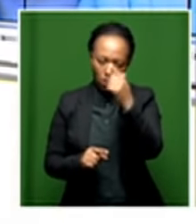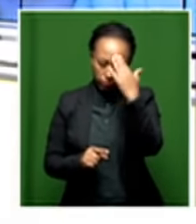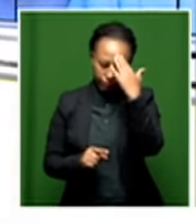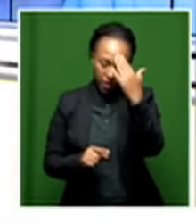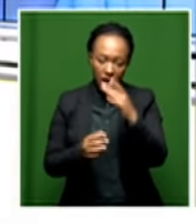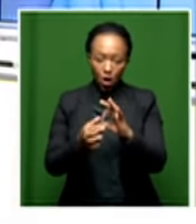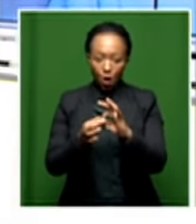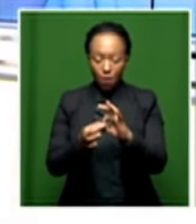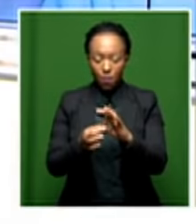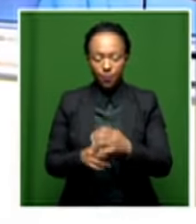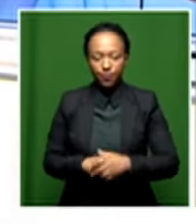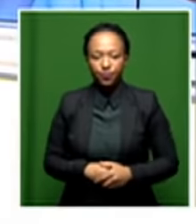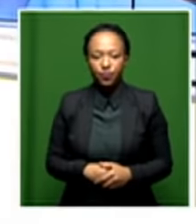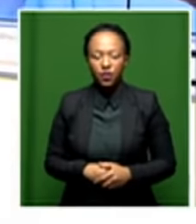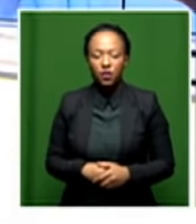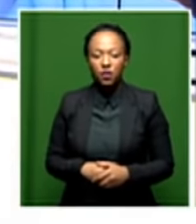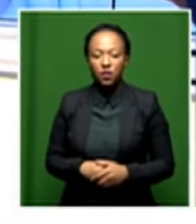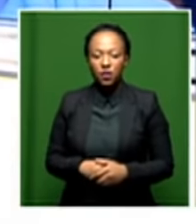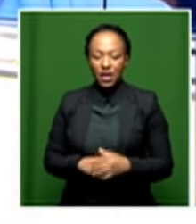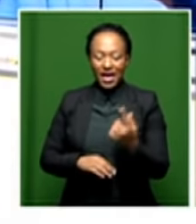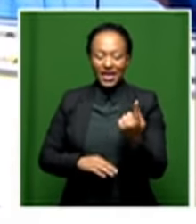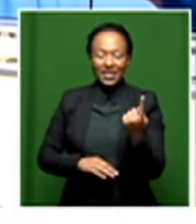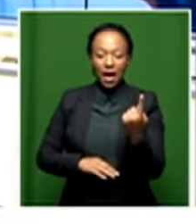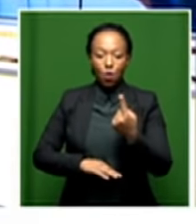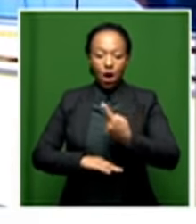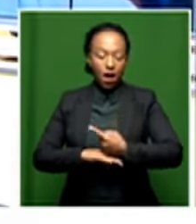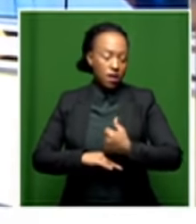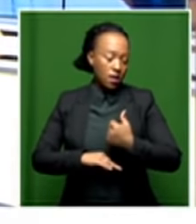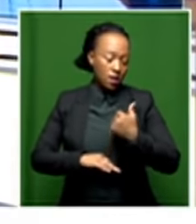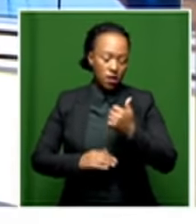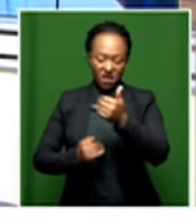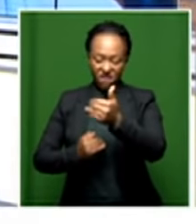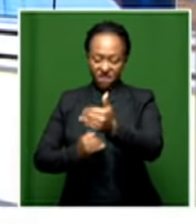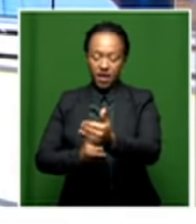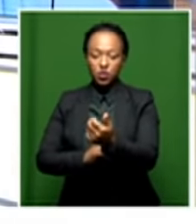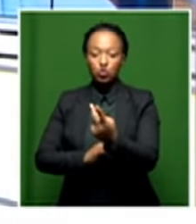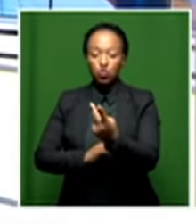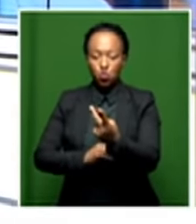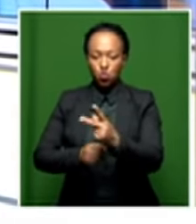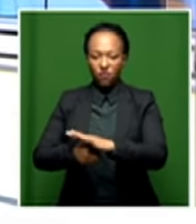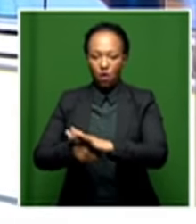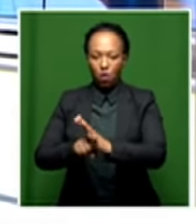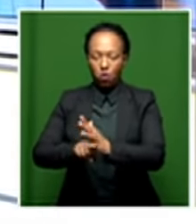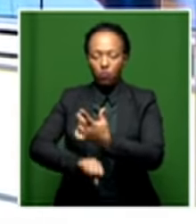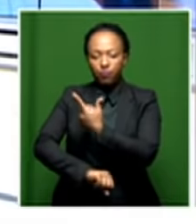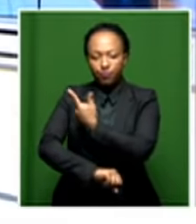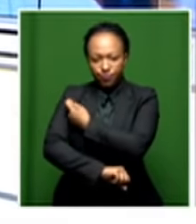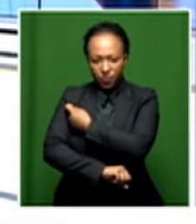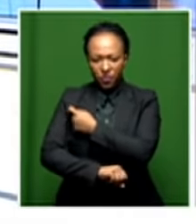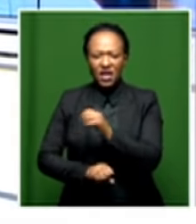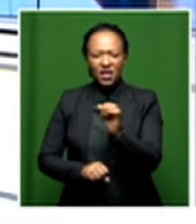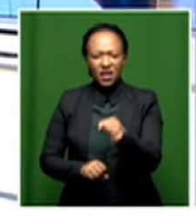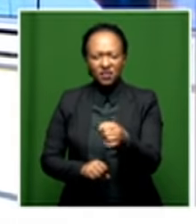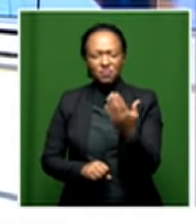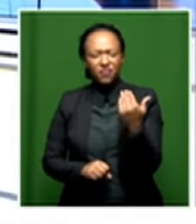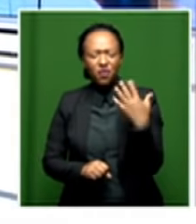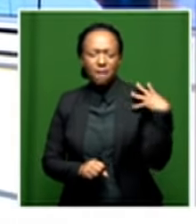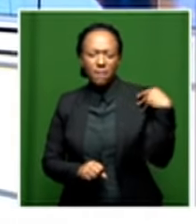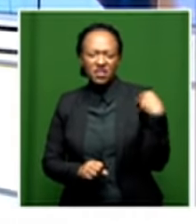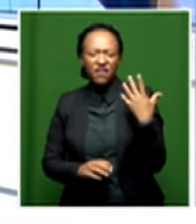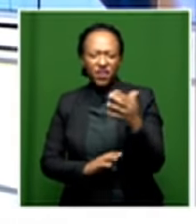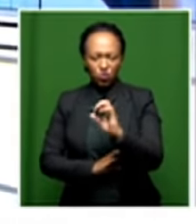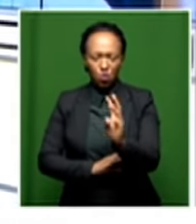so day one of phase 2, obviously a slow start. We were warned by the minister that, initially we would see it start off